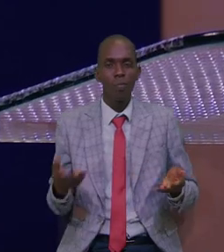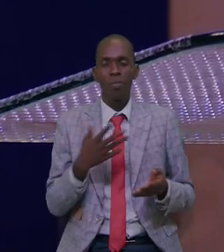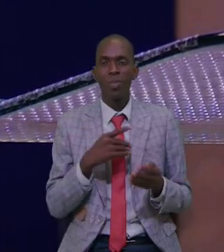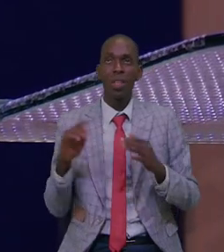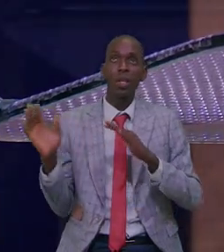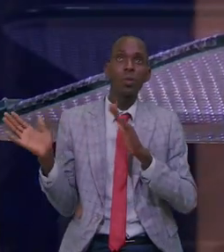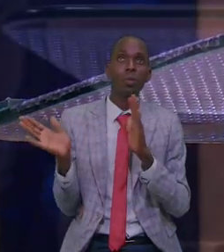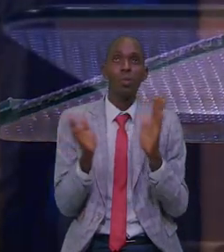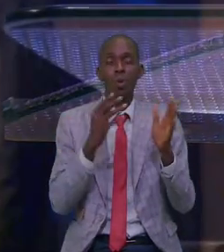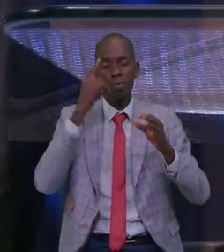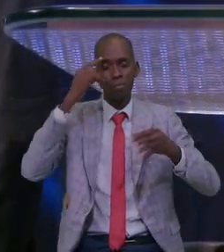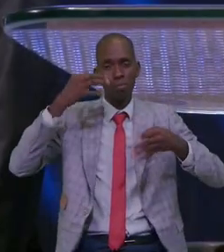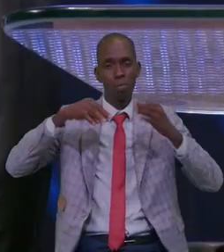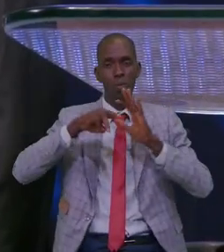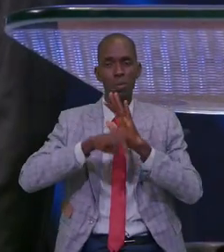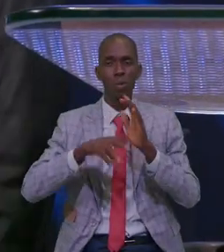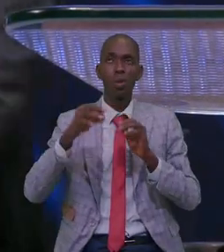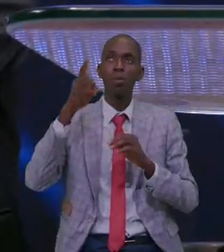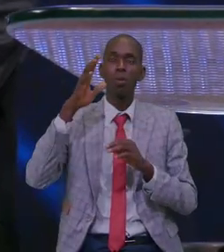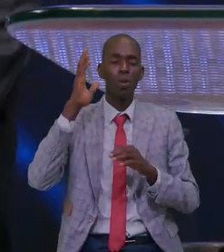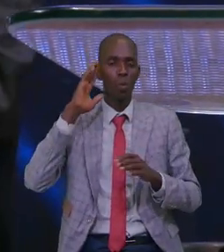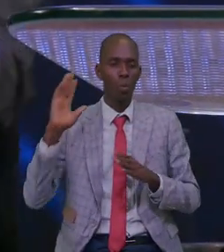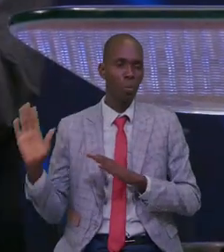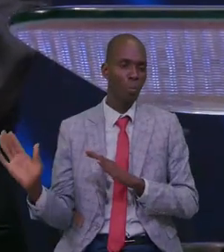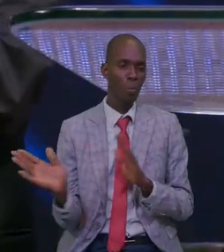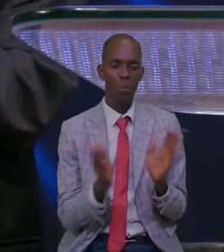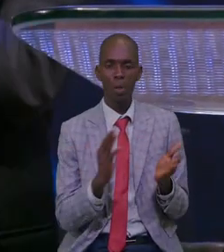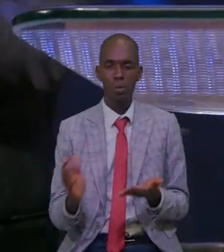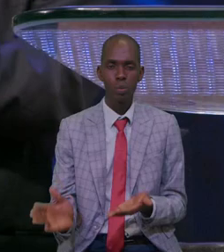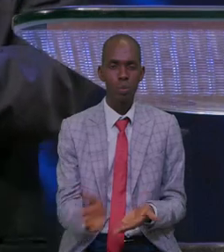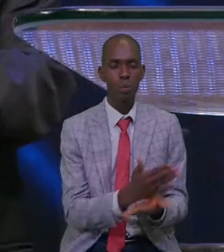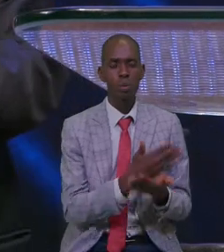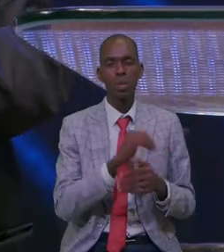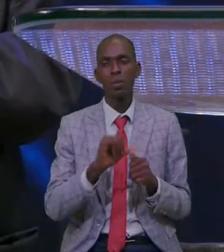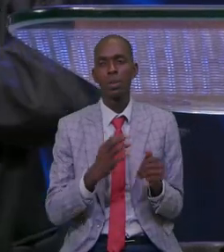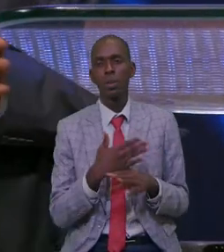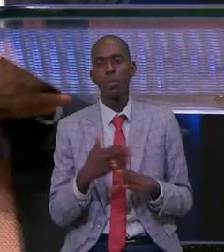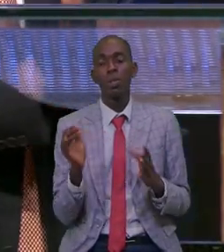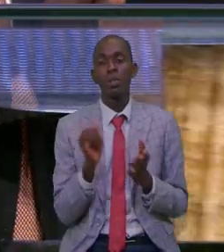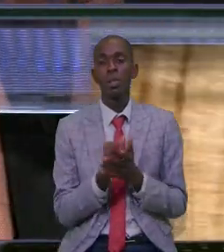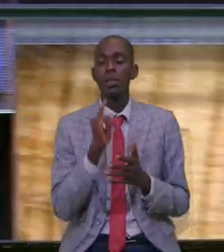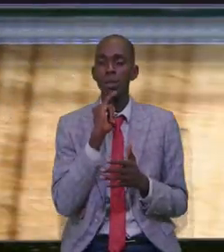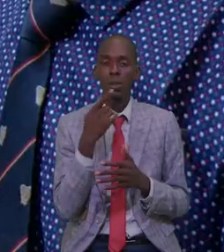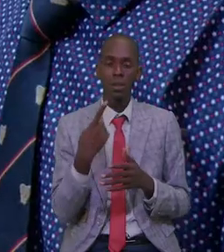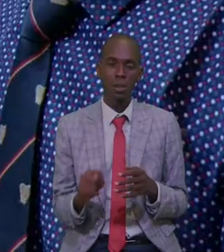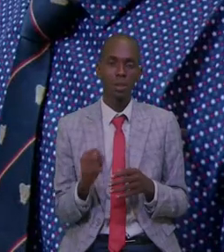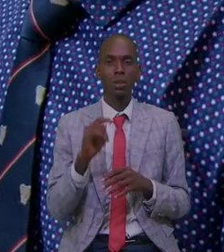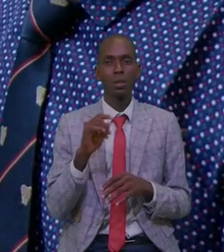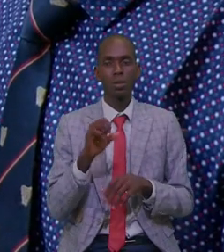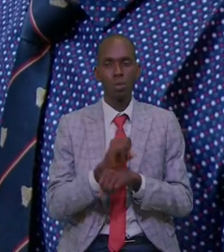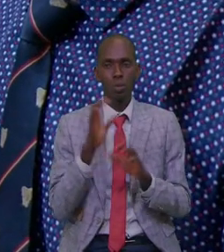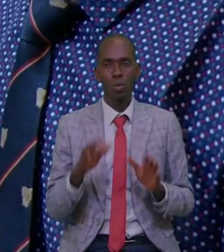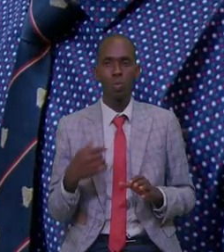the judgment of God will wipe them up and sweep them up. That's the stone we're talking about now. And it